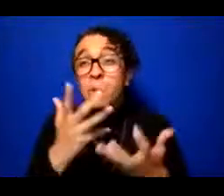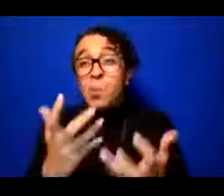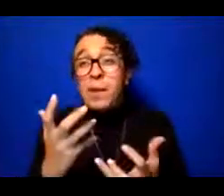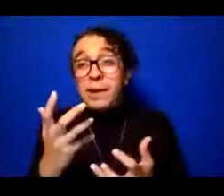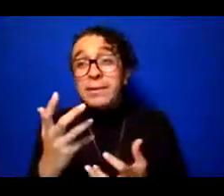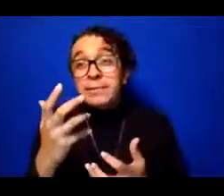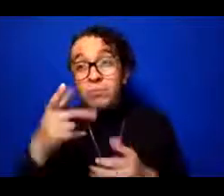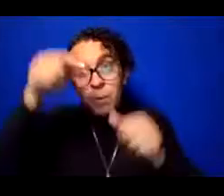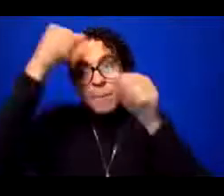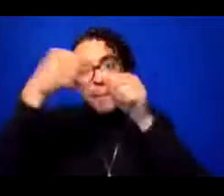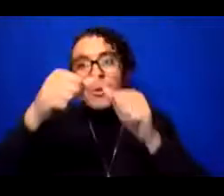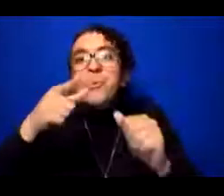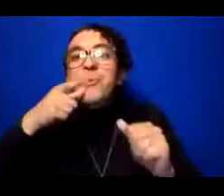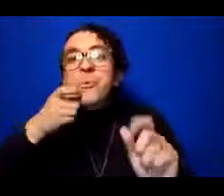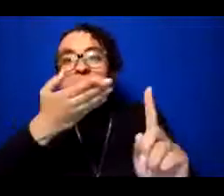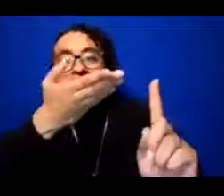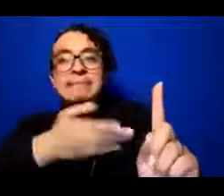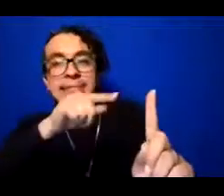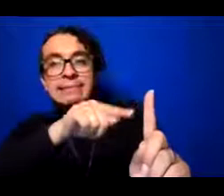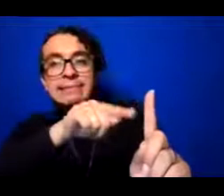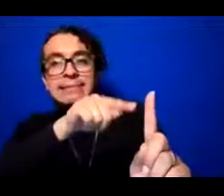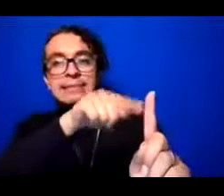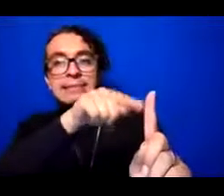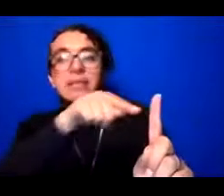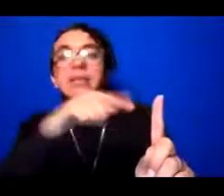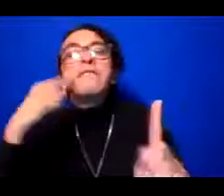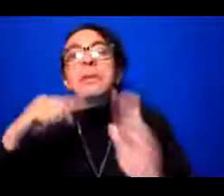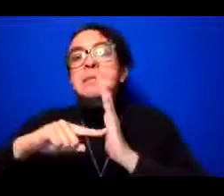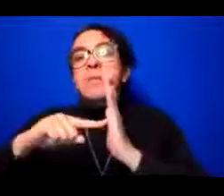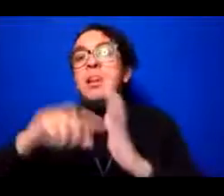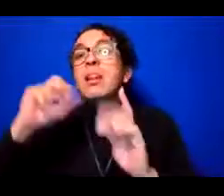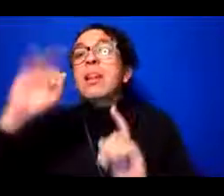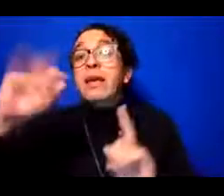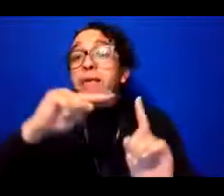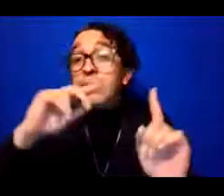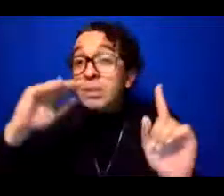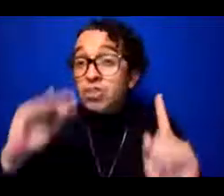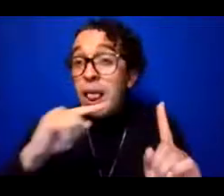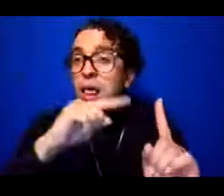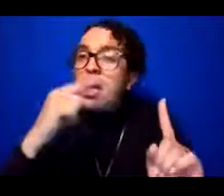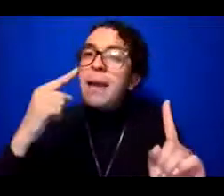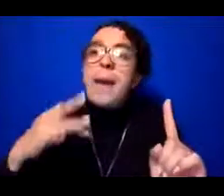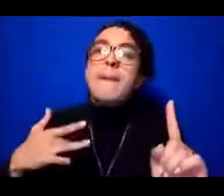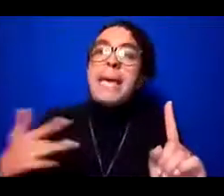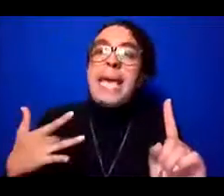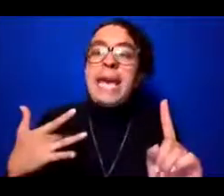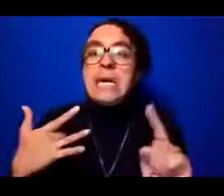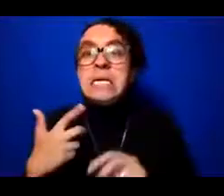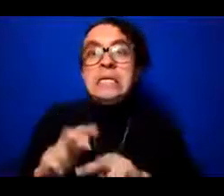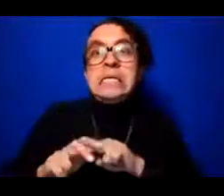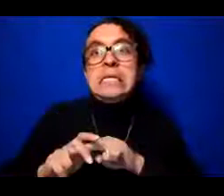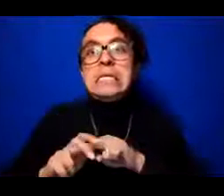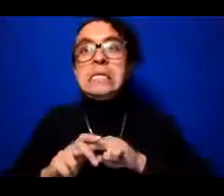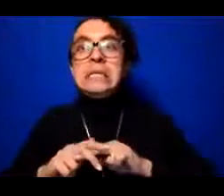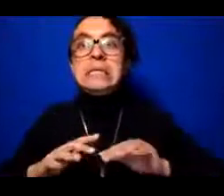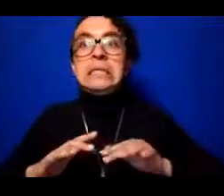you're considering. So for instance, if your child is always kind of on the little bit of an anxious kind of a